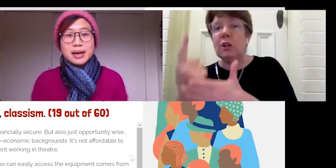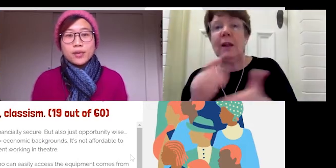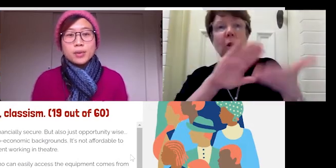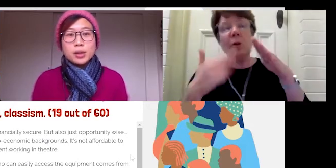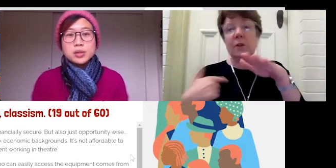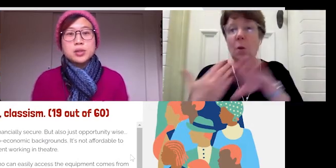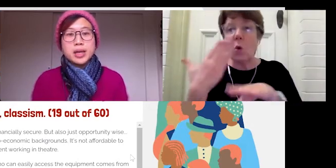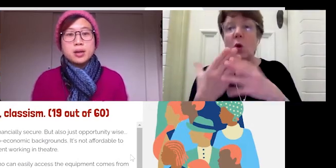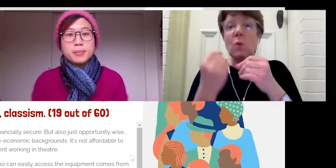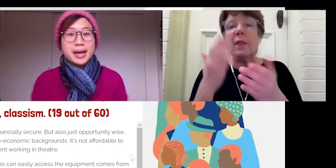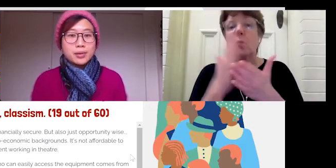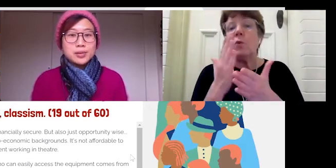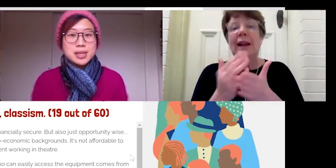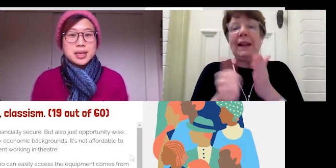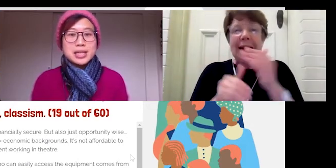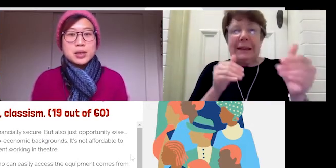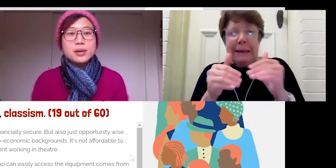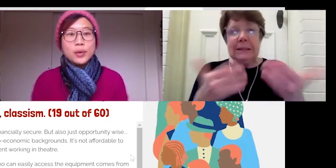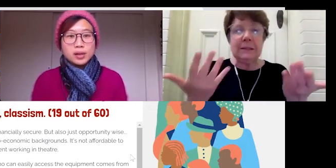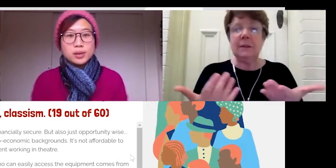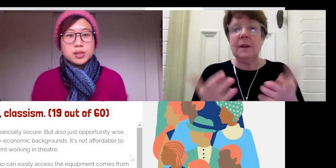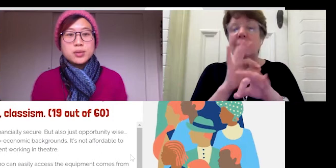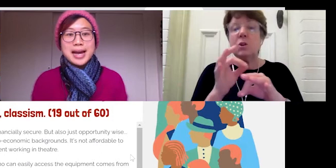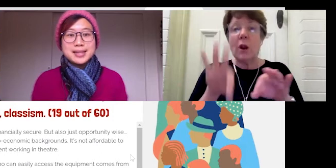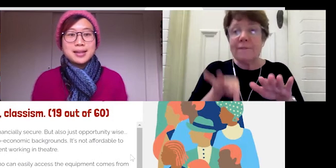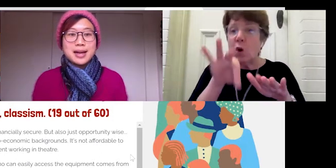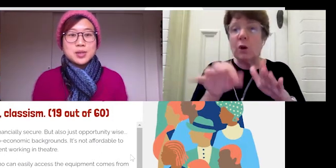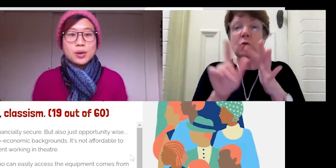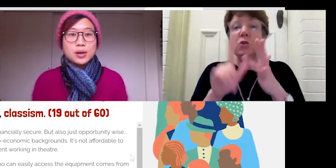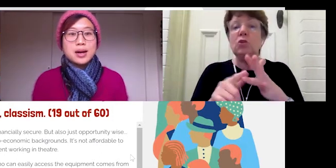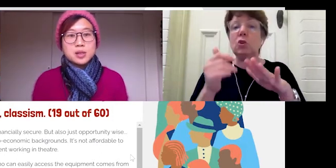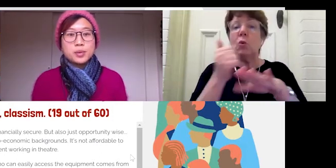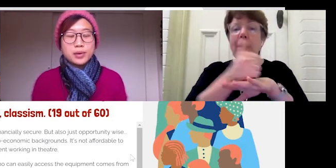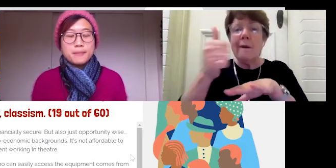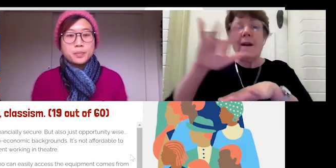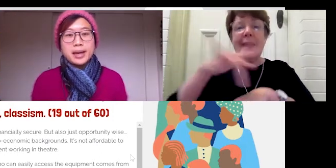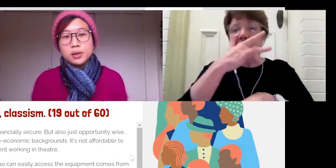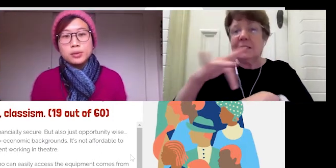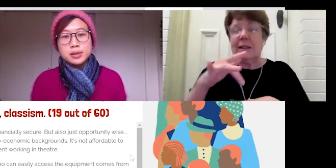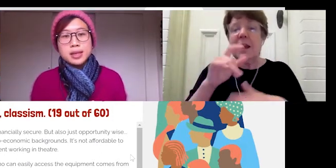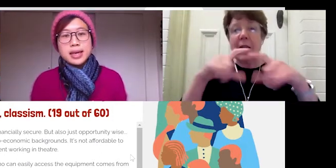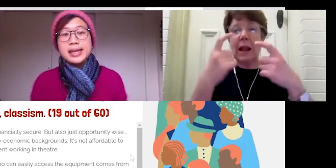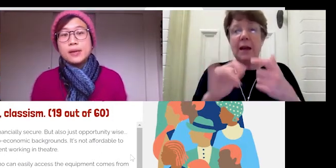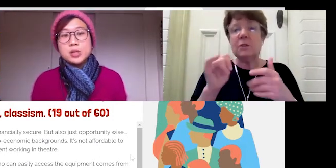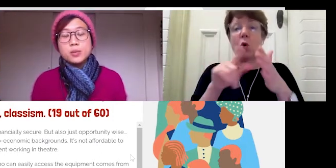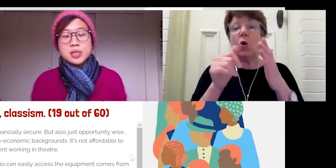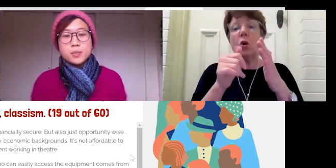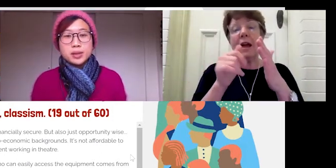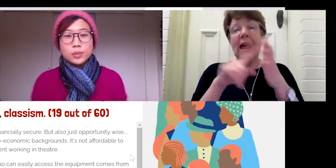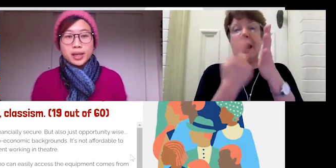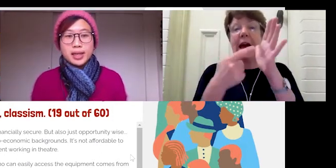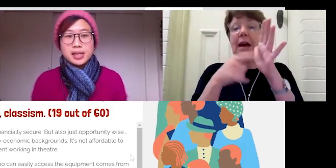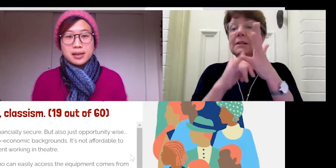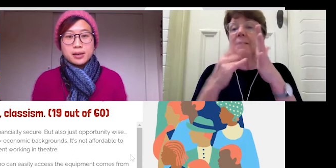with come from low socioeconomic backgrounds. It's not affordable to do an acting class or arts program, end quote. And that was from a